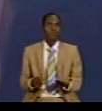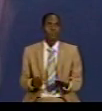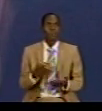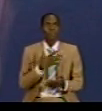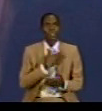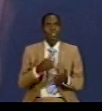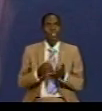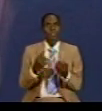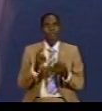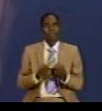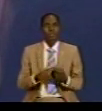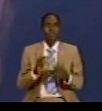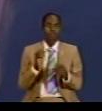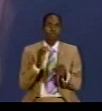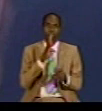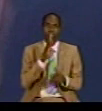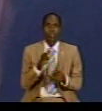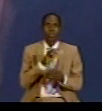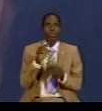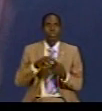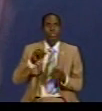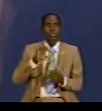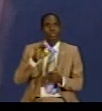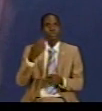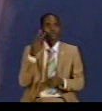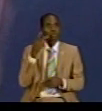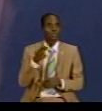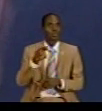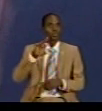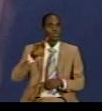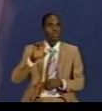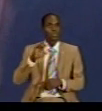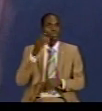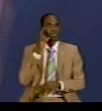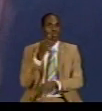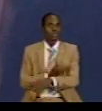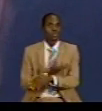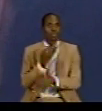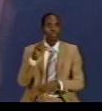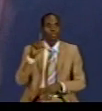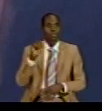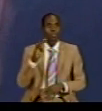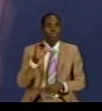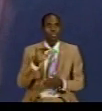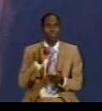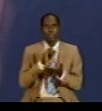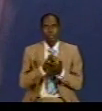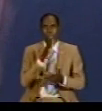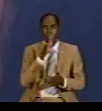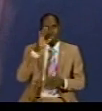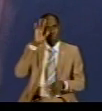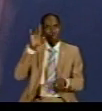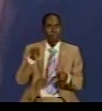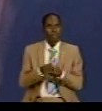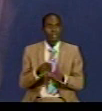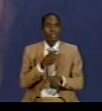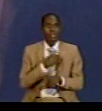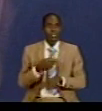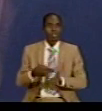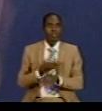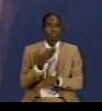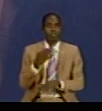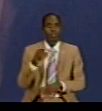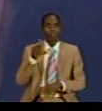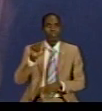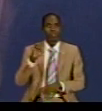brother, and the sheep of Laban, his mother's brother, that Jacob went near, and rolled the stone from the well's mouth, and watered the